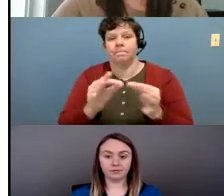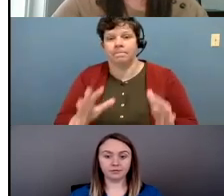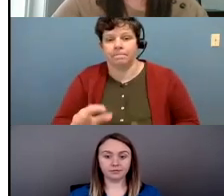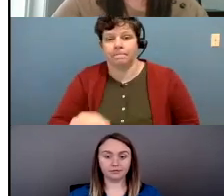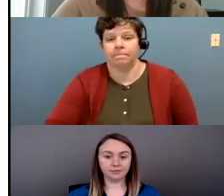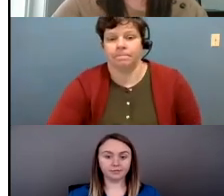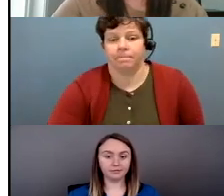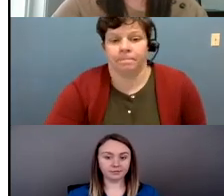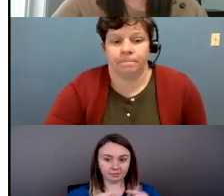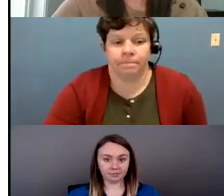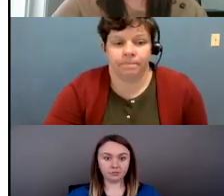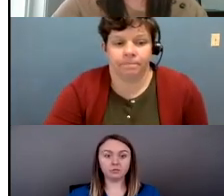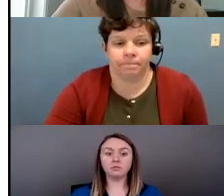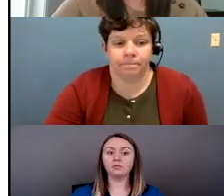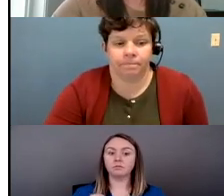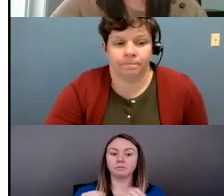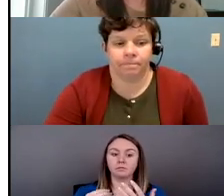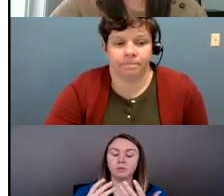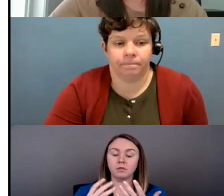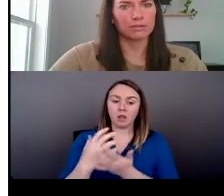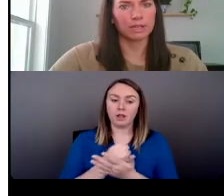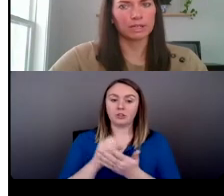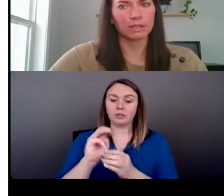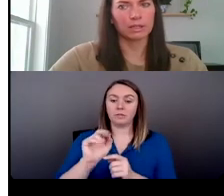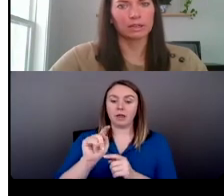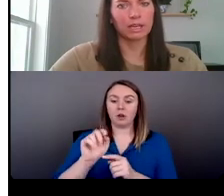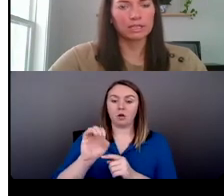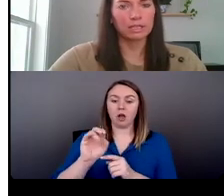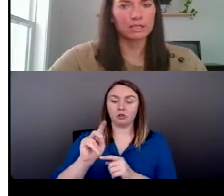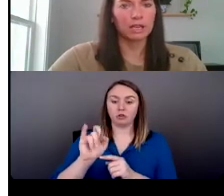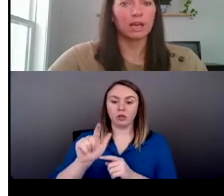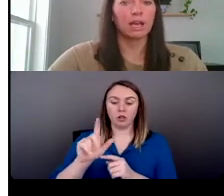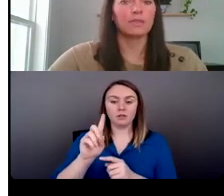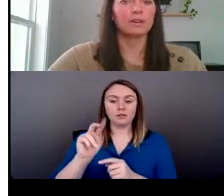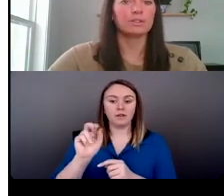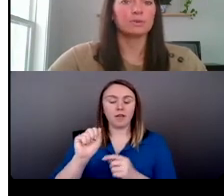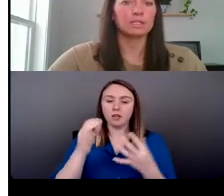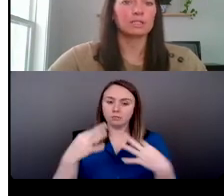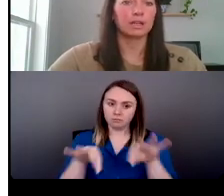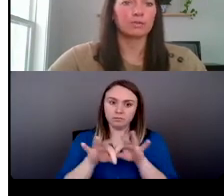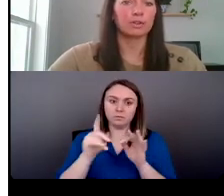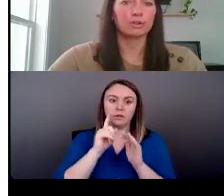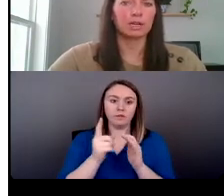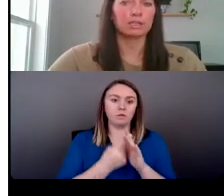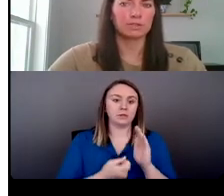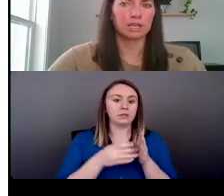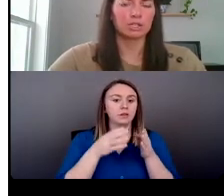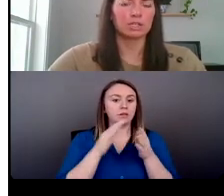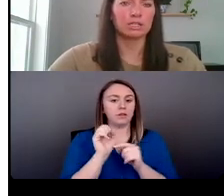So I mentioned that mitochondrial DNA is so important on missing and unidentified cases. And the UNT Center for